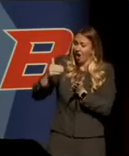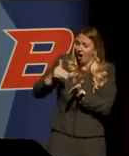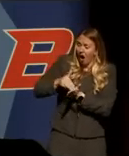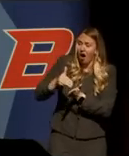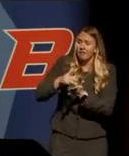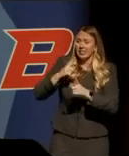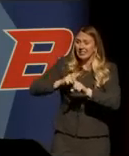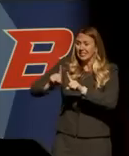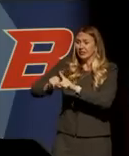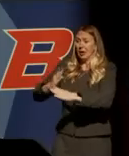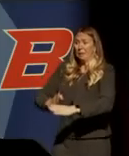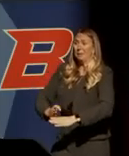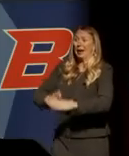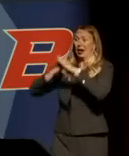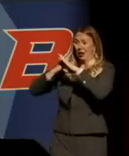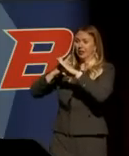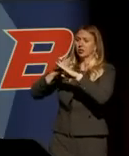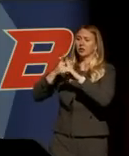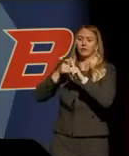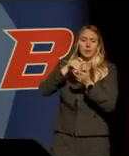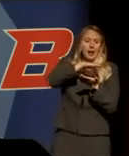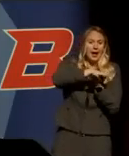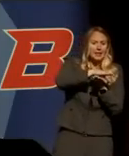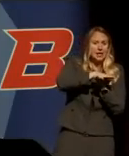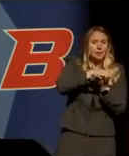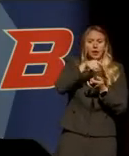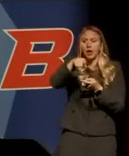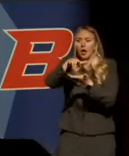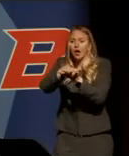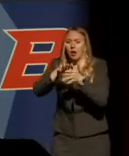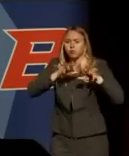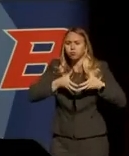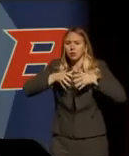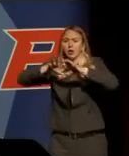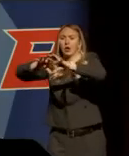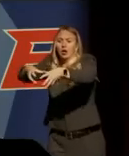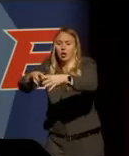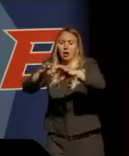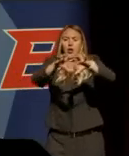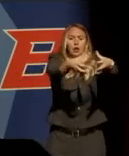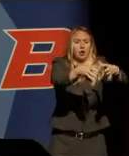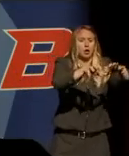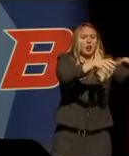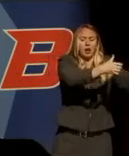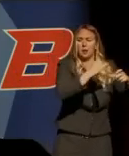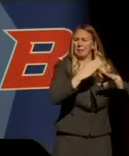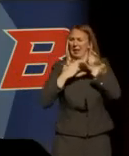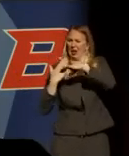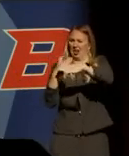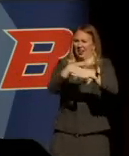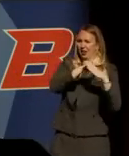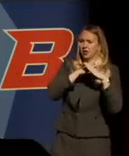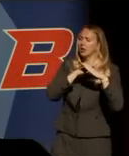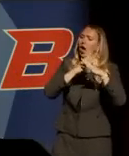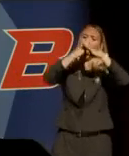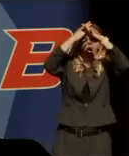existed between academic units so we can do things that are truly new and exciting.